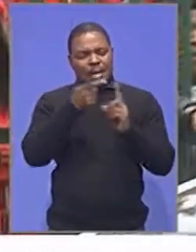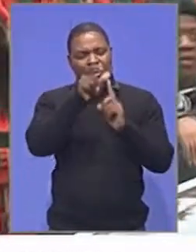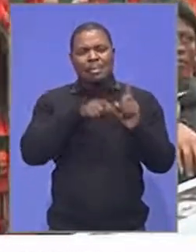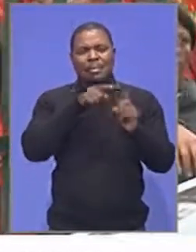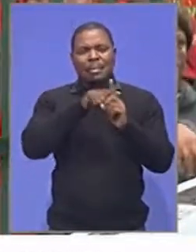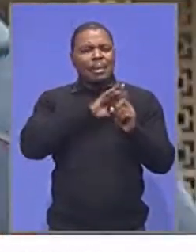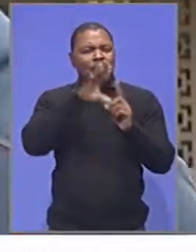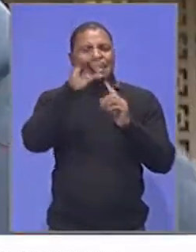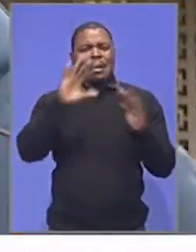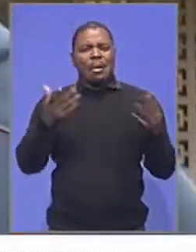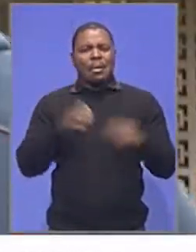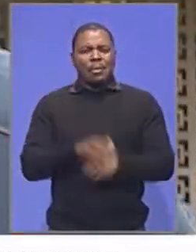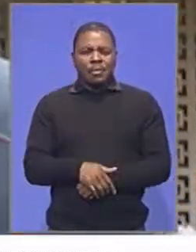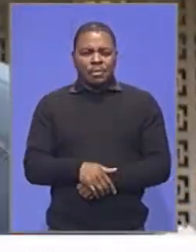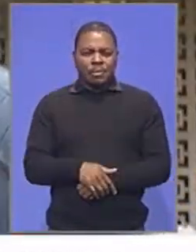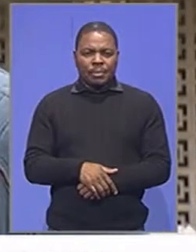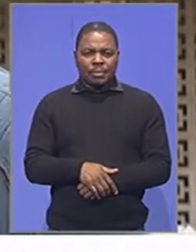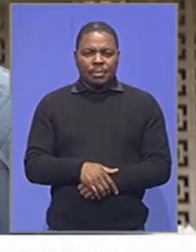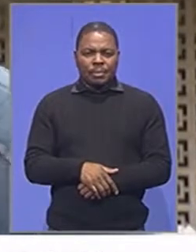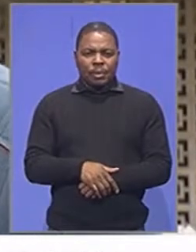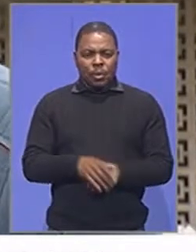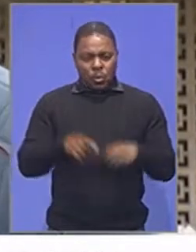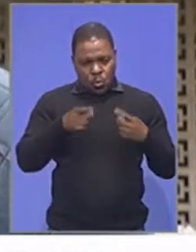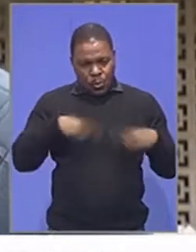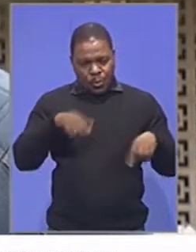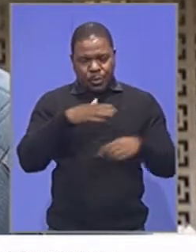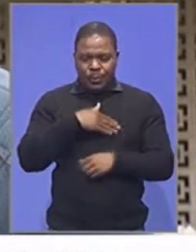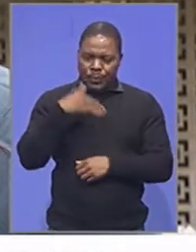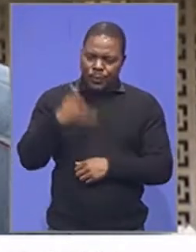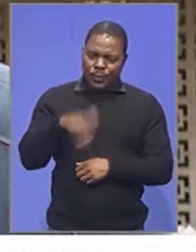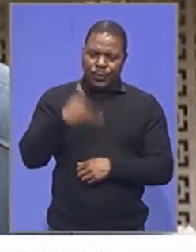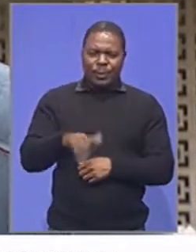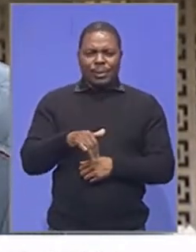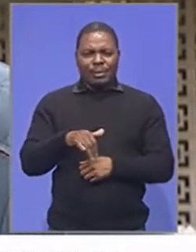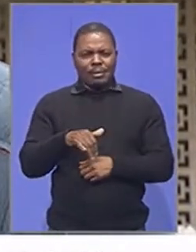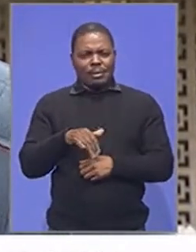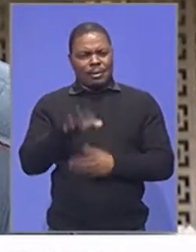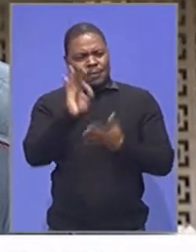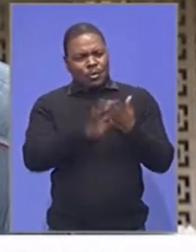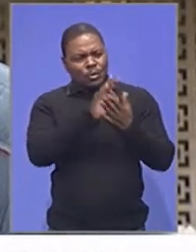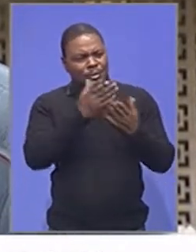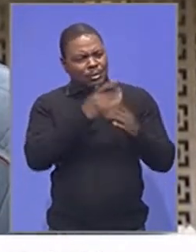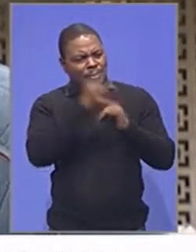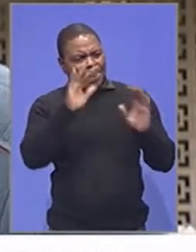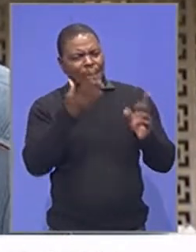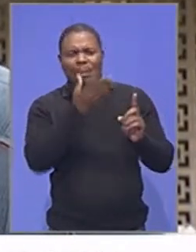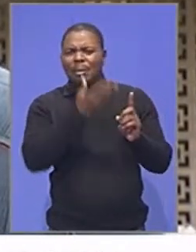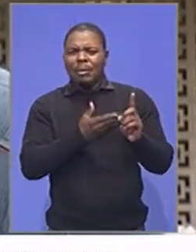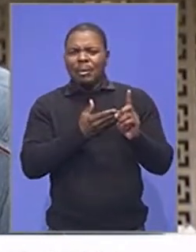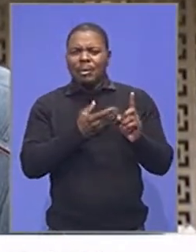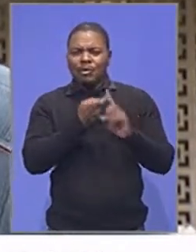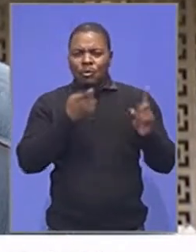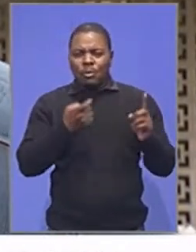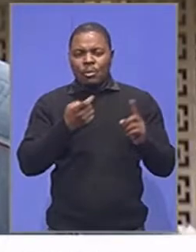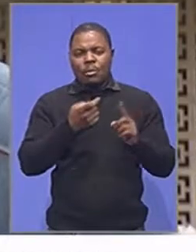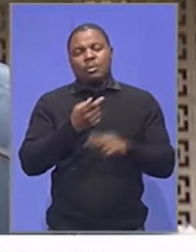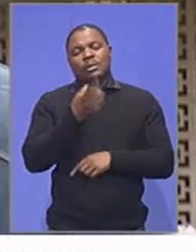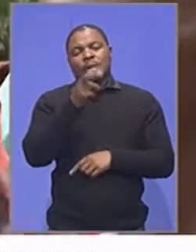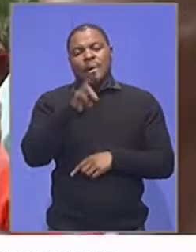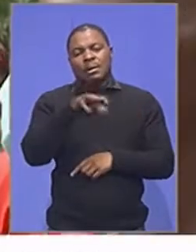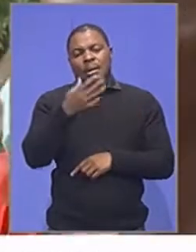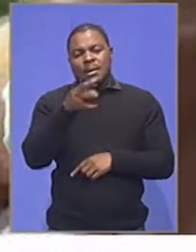meyara. No re tota re le botlhoko ka di results tse di tlhagileng go tswa mo counseleng ya Dr. Segomotsi